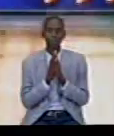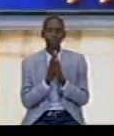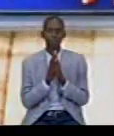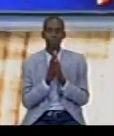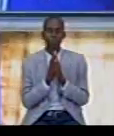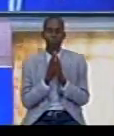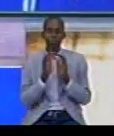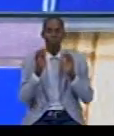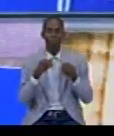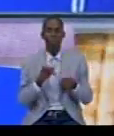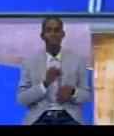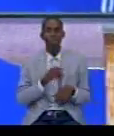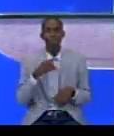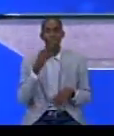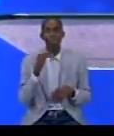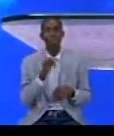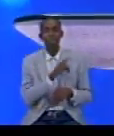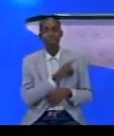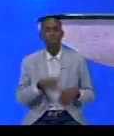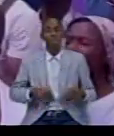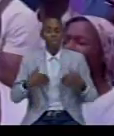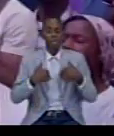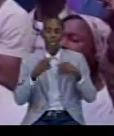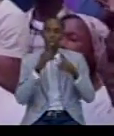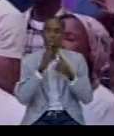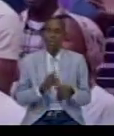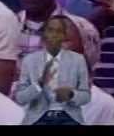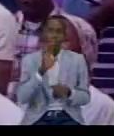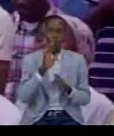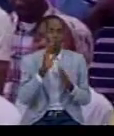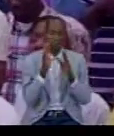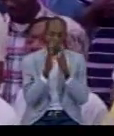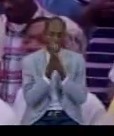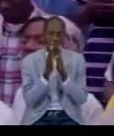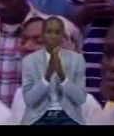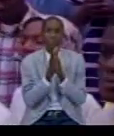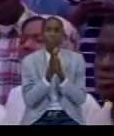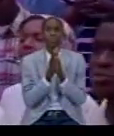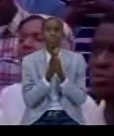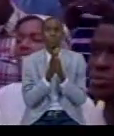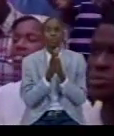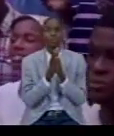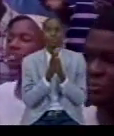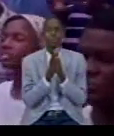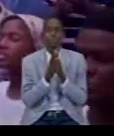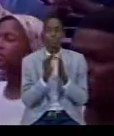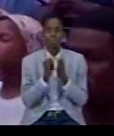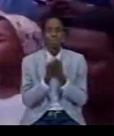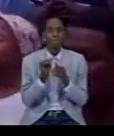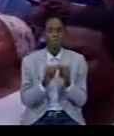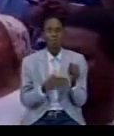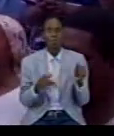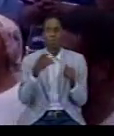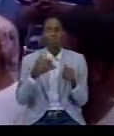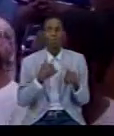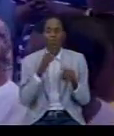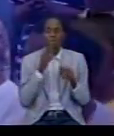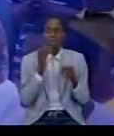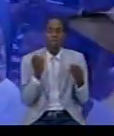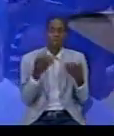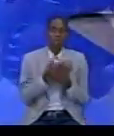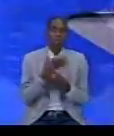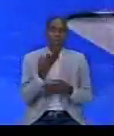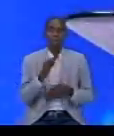Can I tell you that the Lord has answered your prayer? Amen. That everything you have been afraid of and